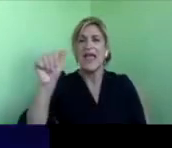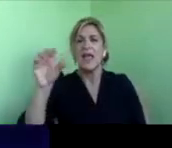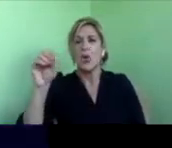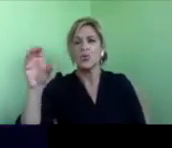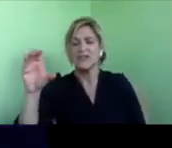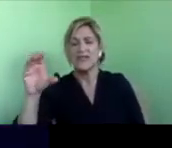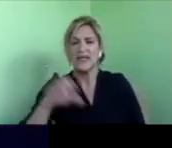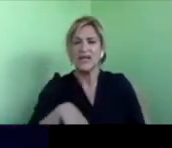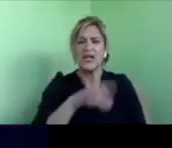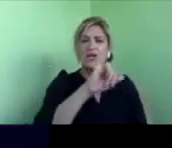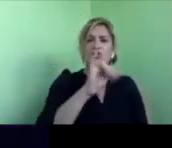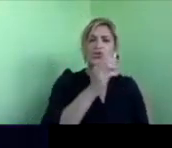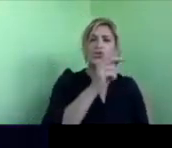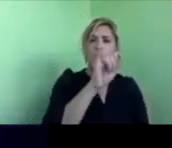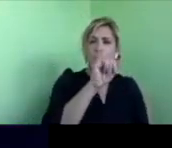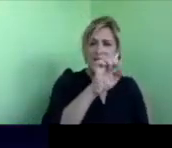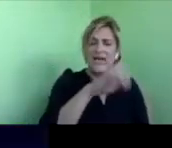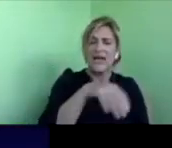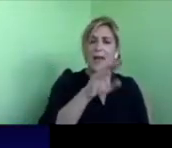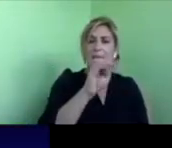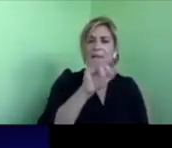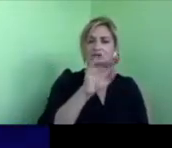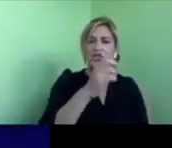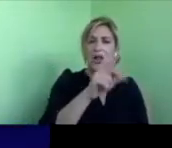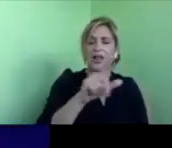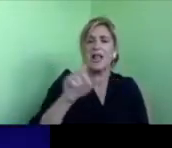Joni Mitchell, Thilma Af Klint,